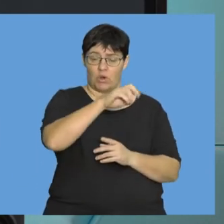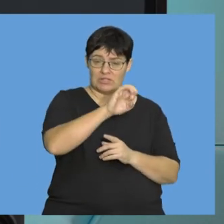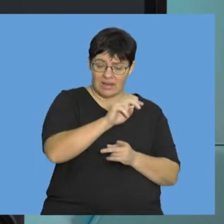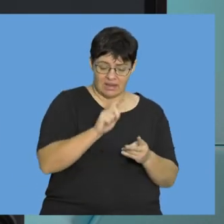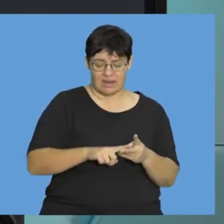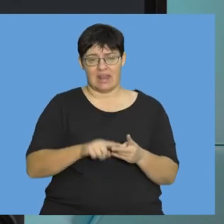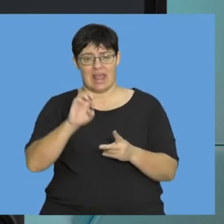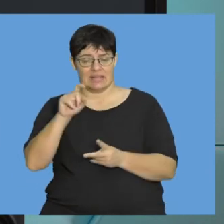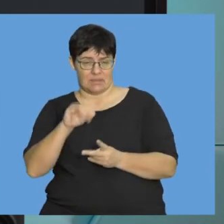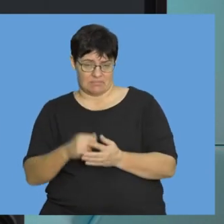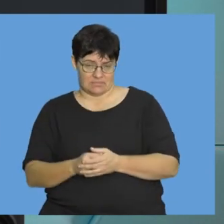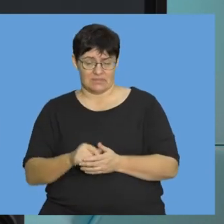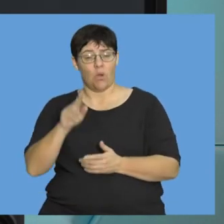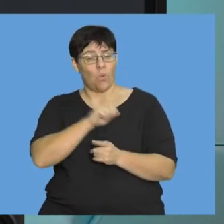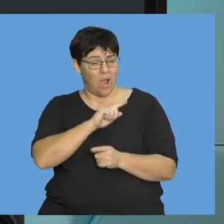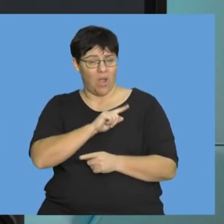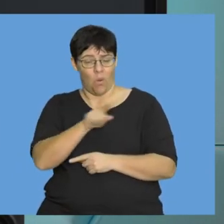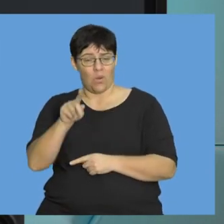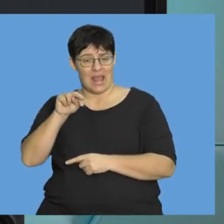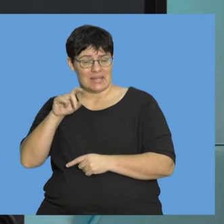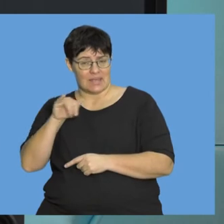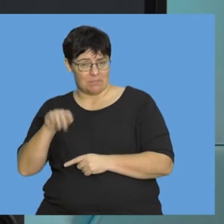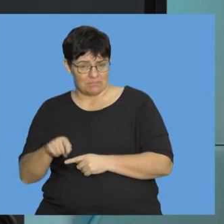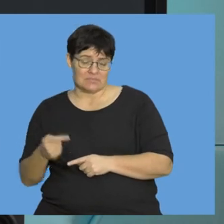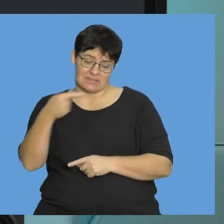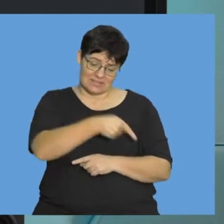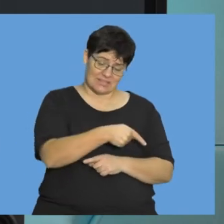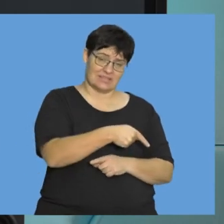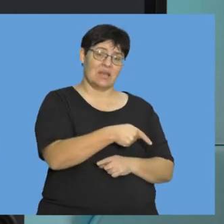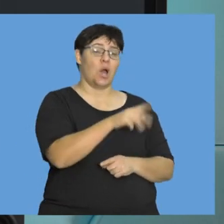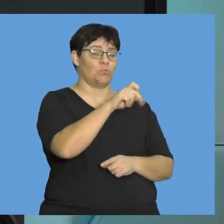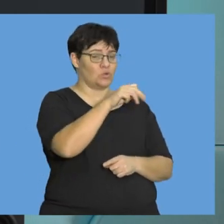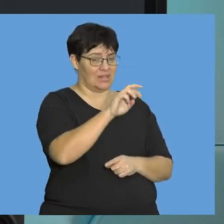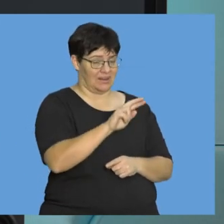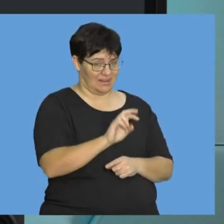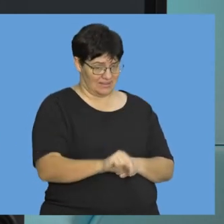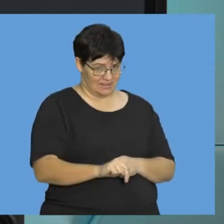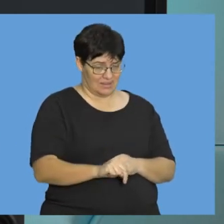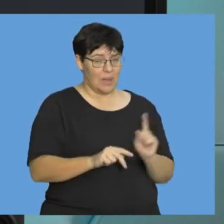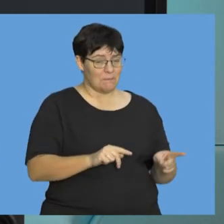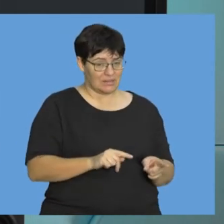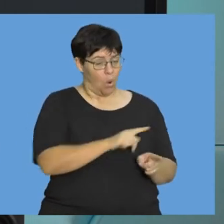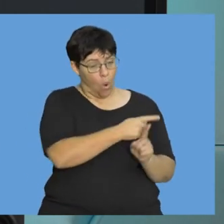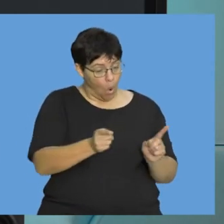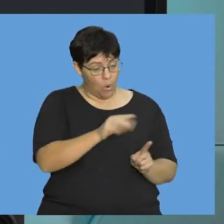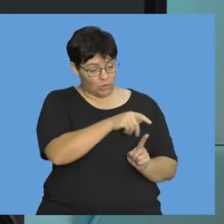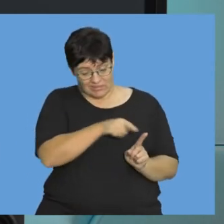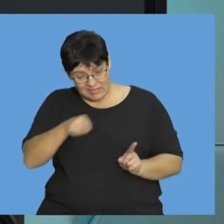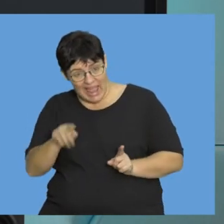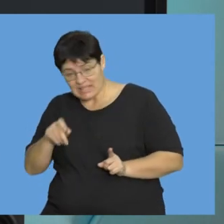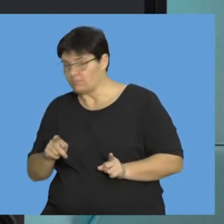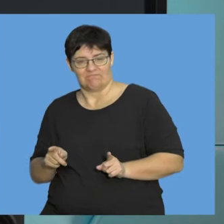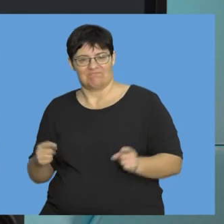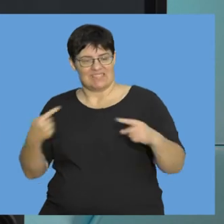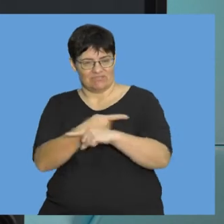and with enzymes, because they're one of the same. All enzymes are proteins. Not all proteins are enzymes, but all enzymes